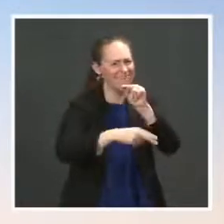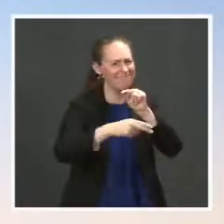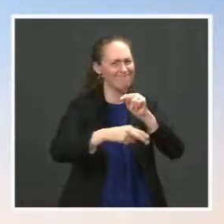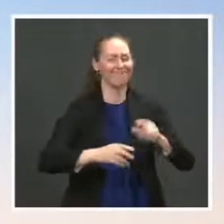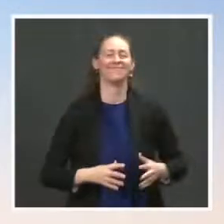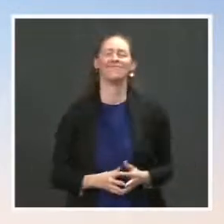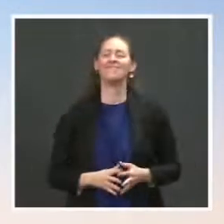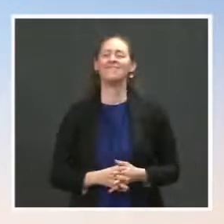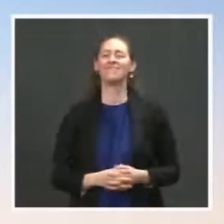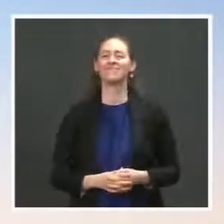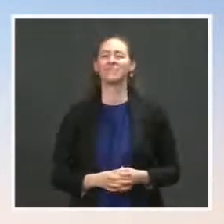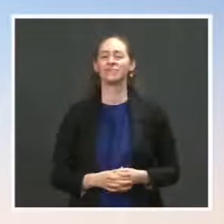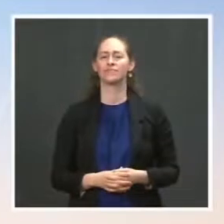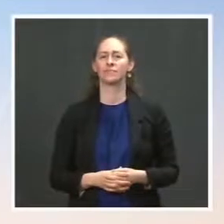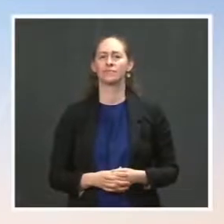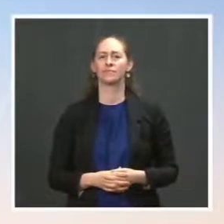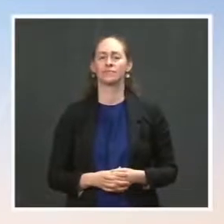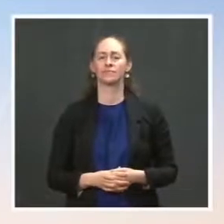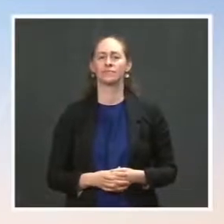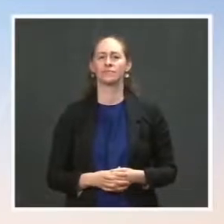All right.